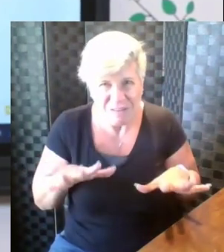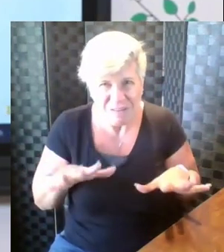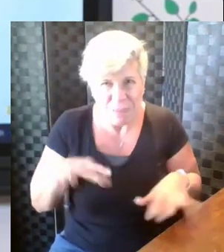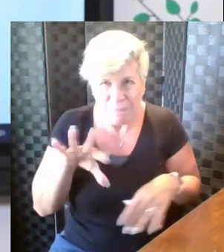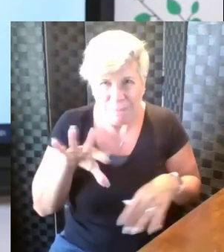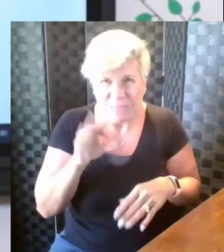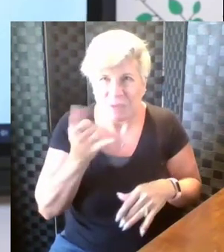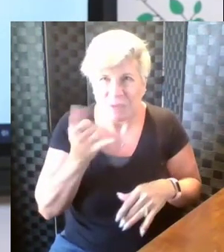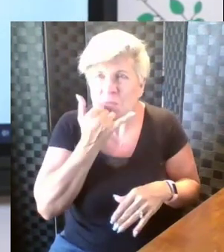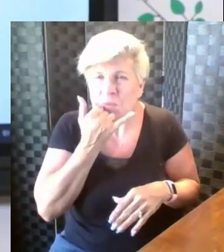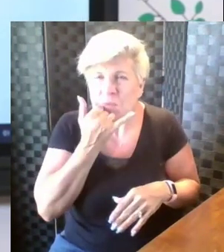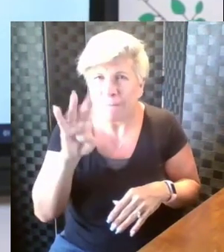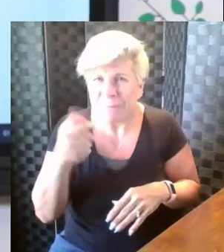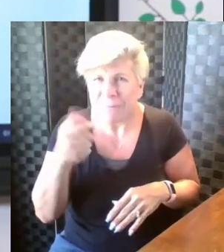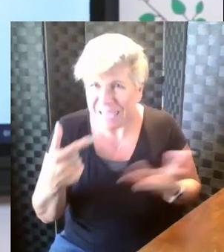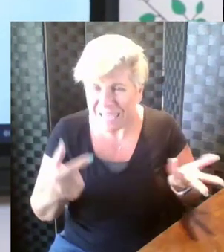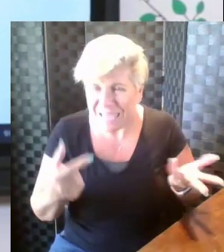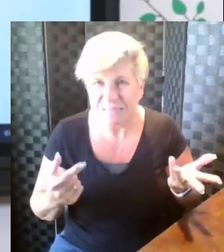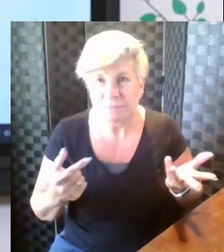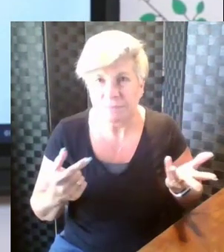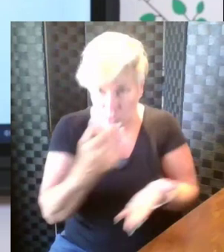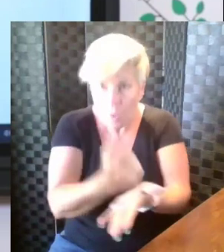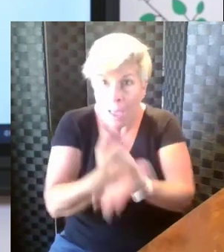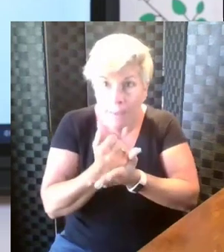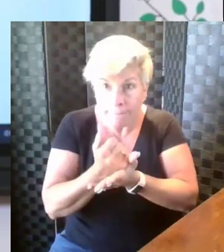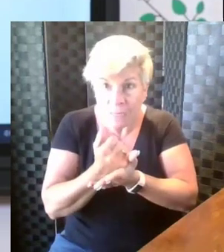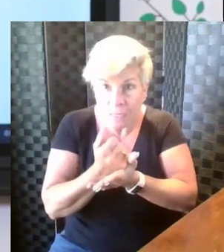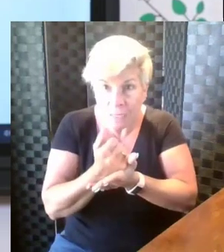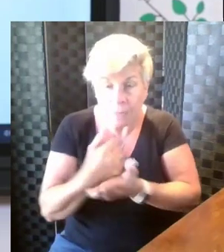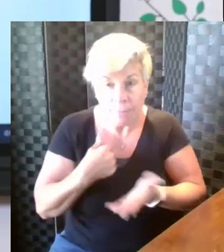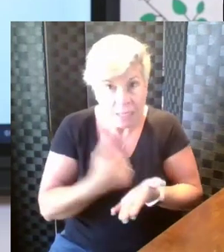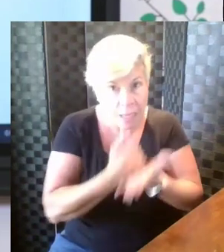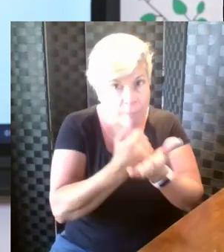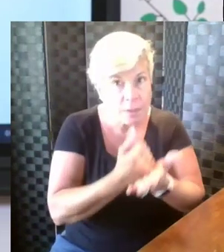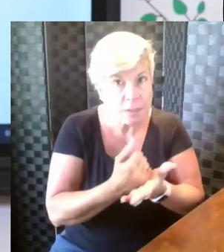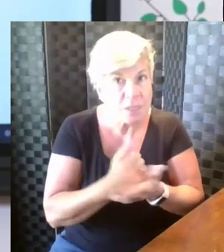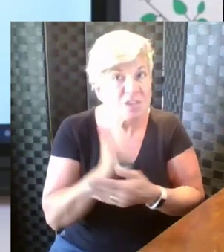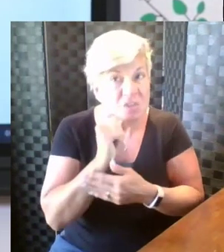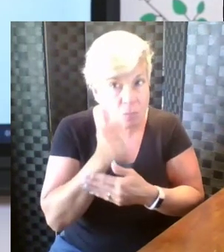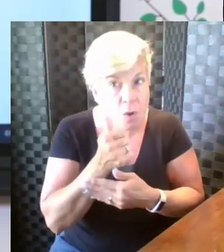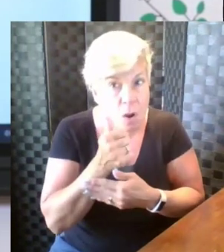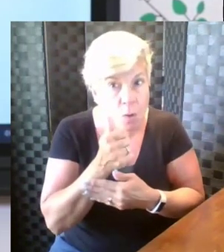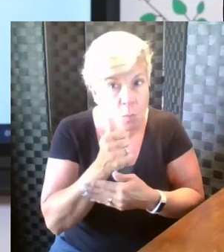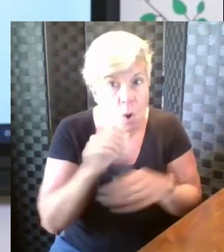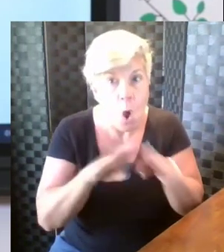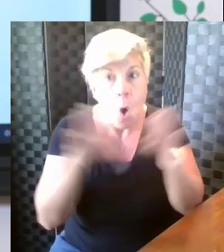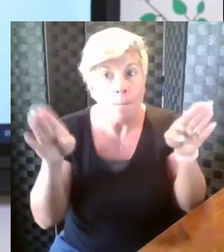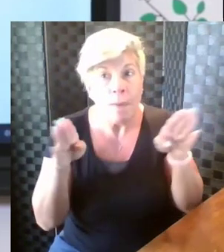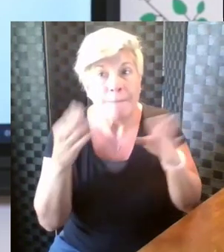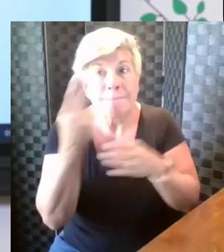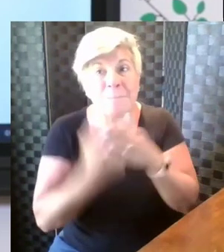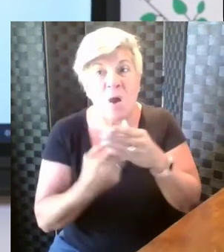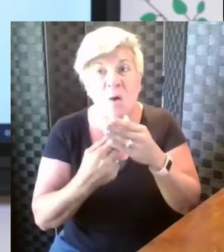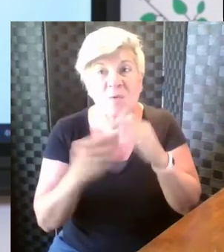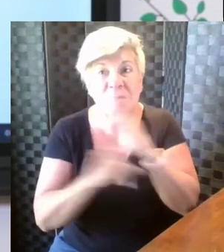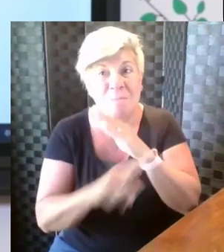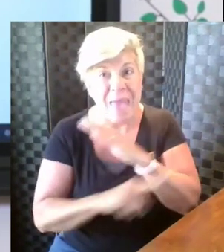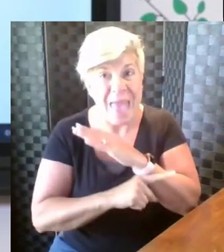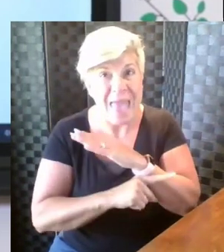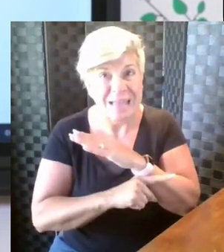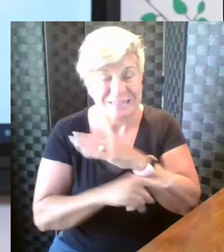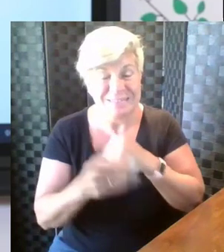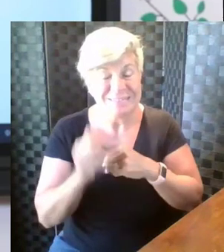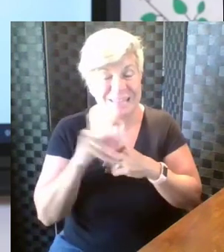wrong bag, so maybe you'll be able to help me, and I'll give you a little hint. If you tune in tomorrow, we're going to open both bags after I choose the one I want to